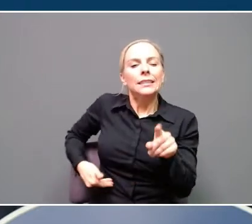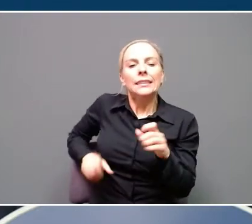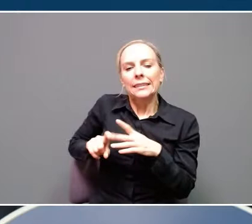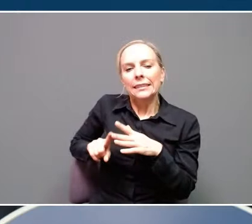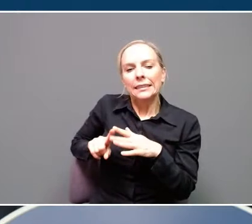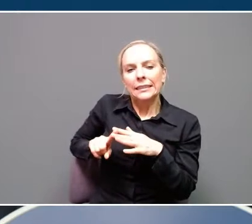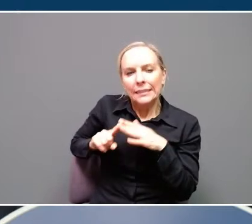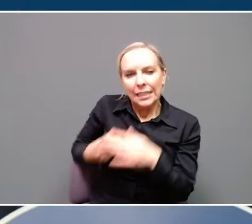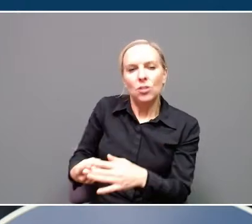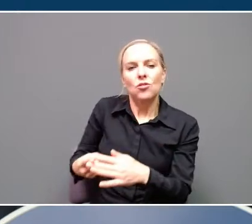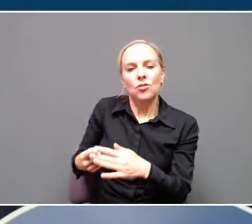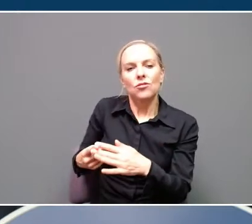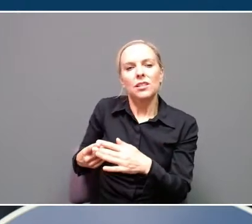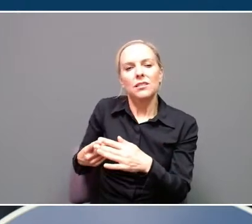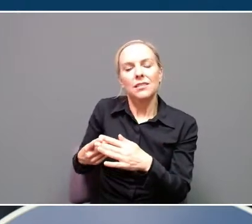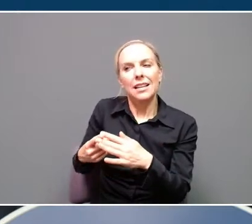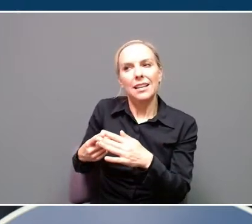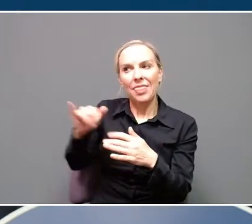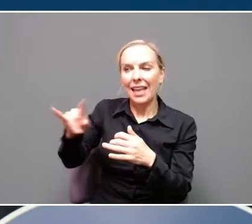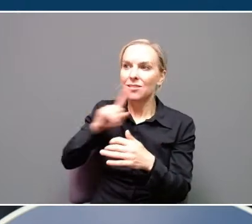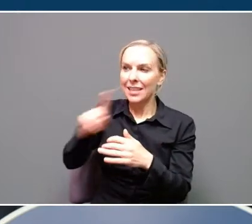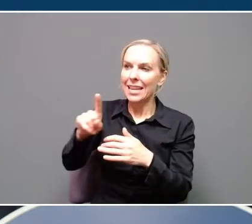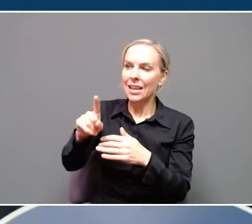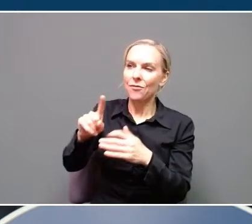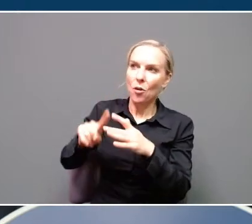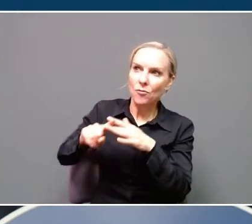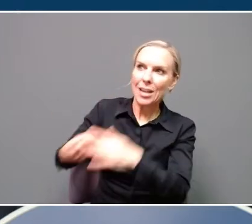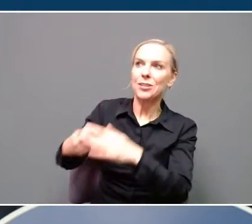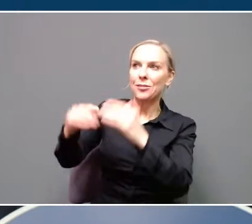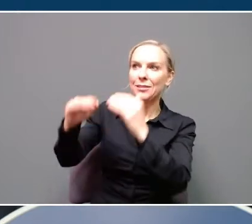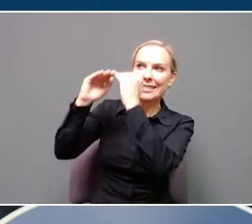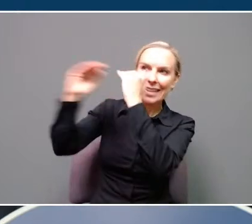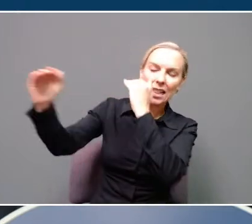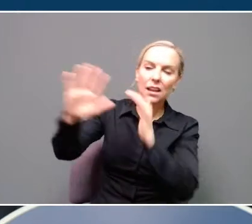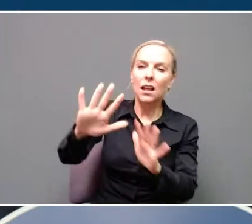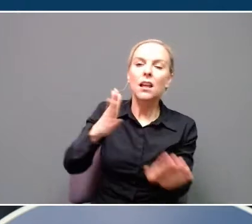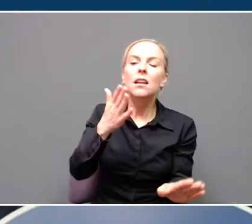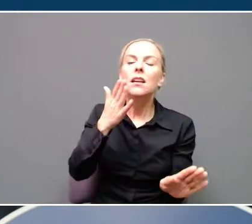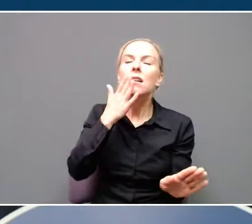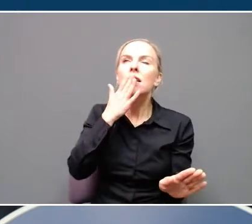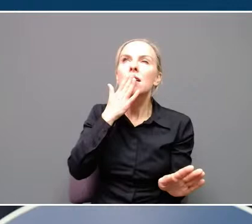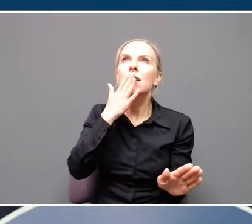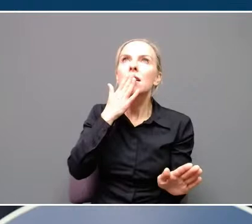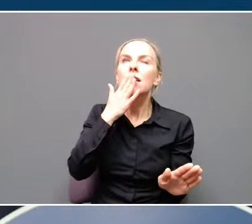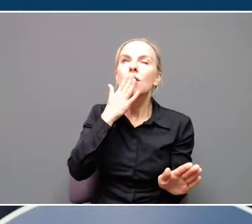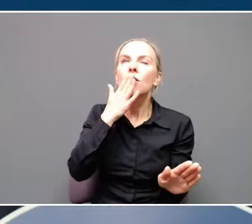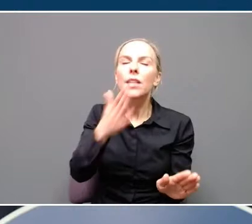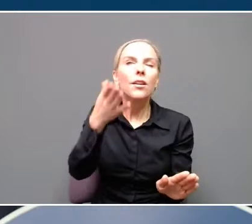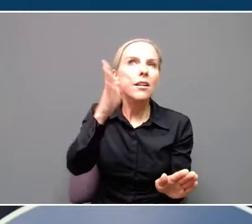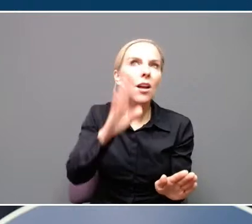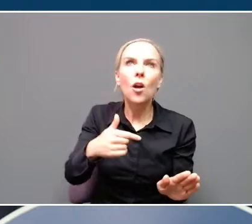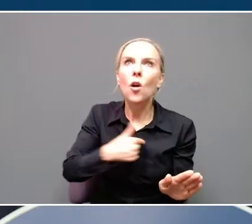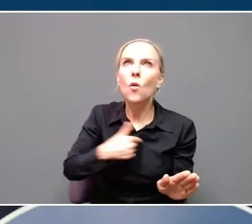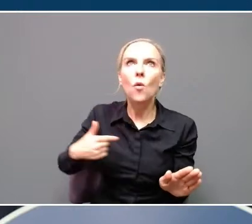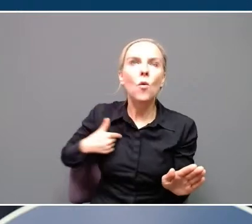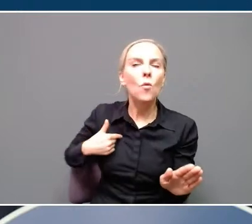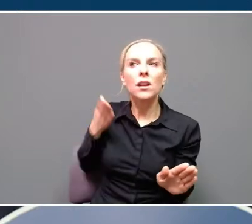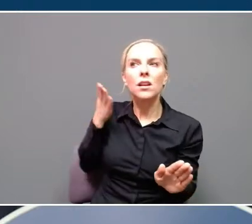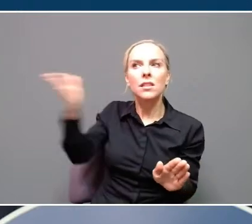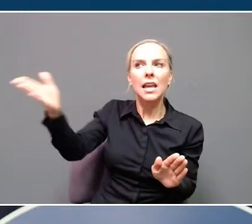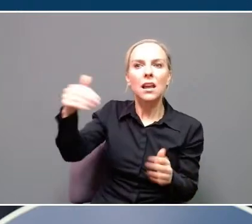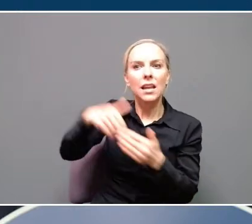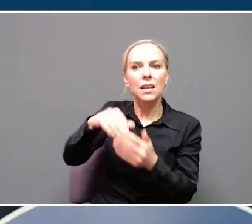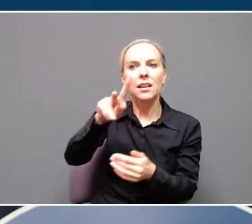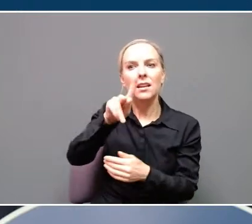original ceiling, where, thank God, my family had gone to Kentucky Lake for a couple days. We were 30 minutes into the drive there, and no